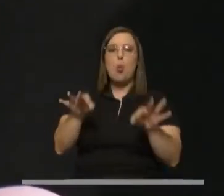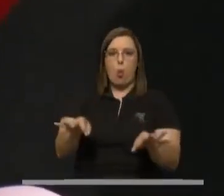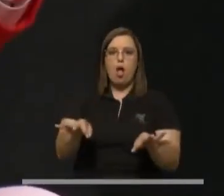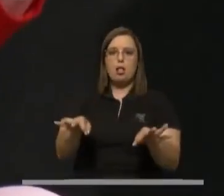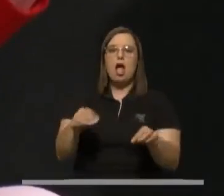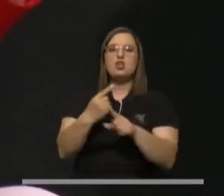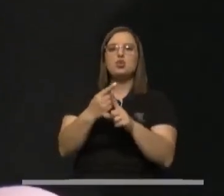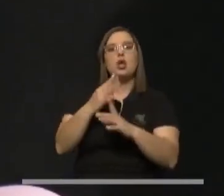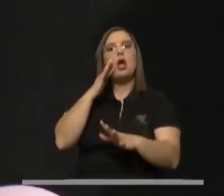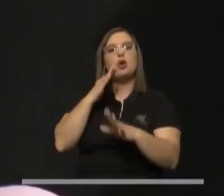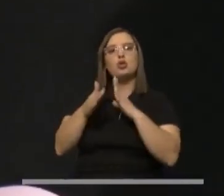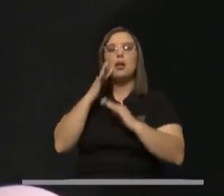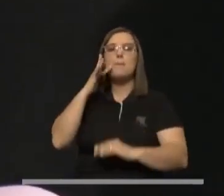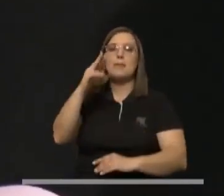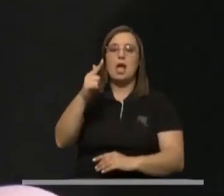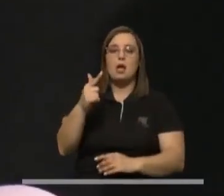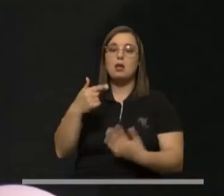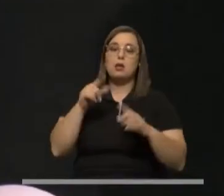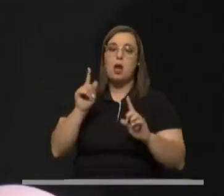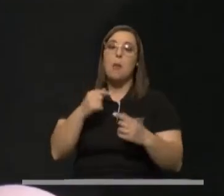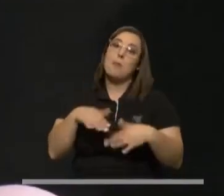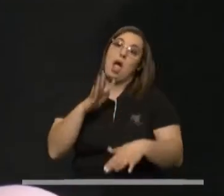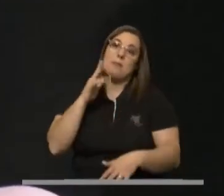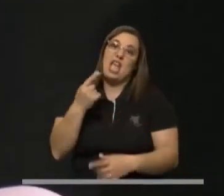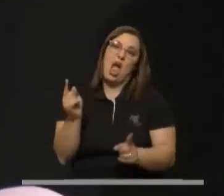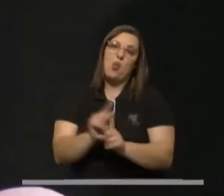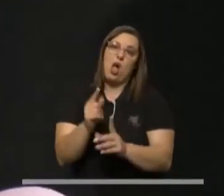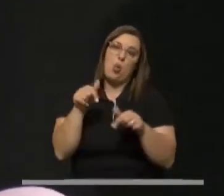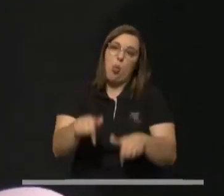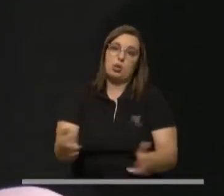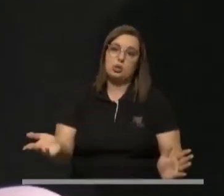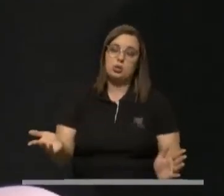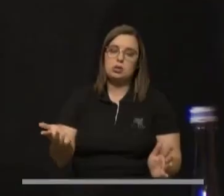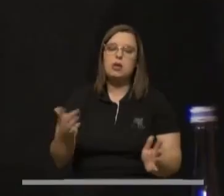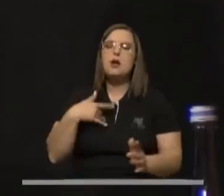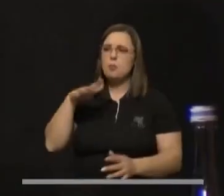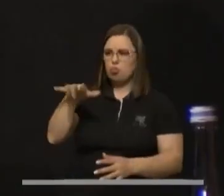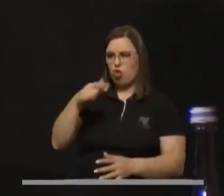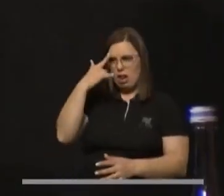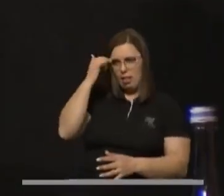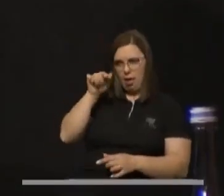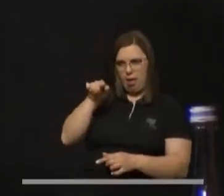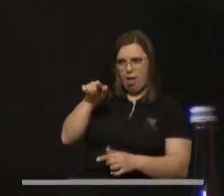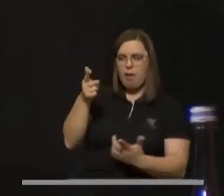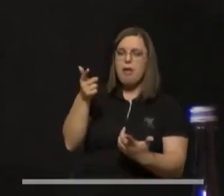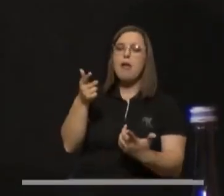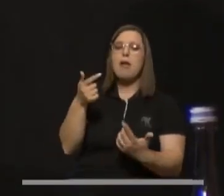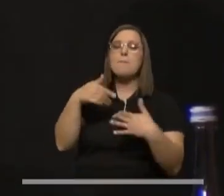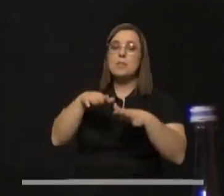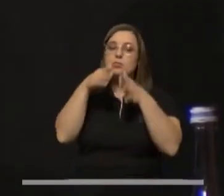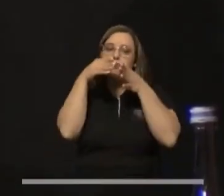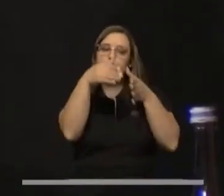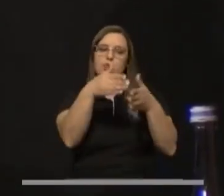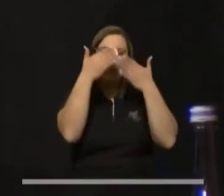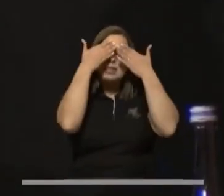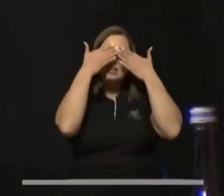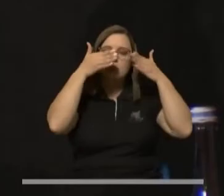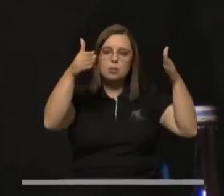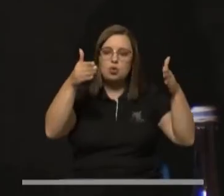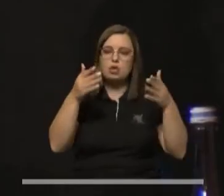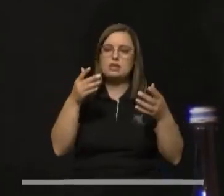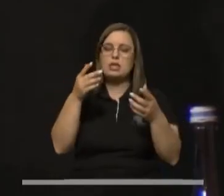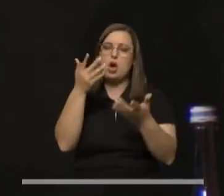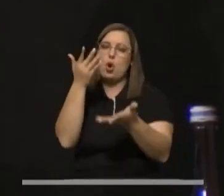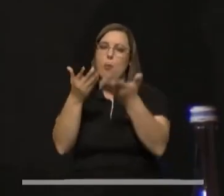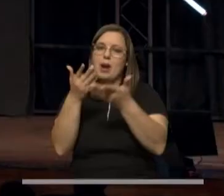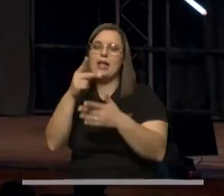react to the risk of today, but we don't do this in terms of the risk of tomorrow. So, Miguel, let's go back to